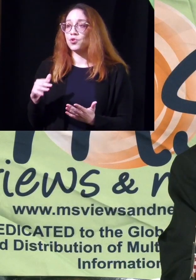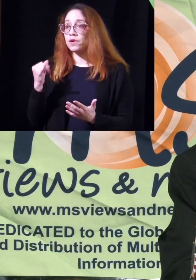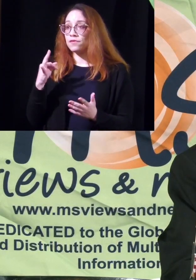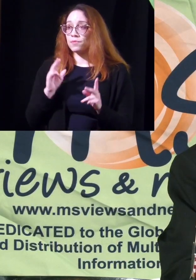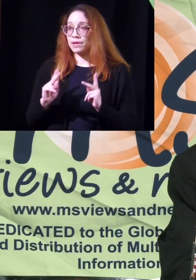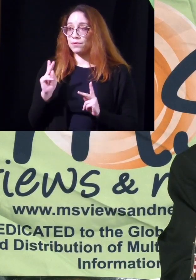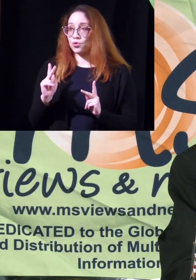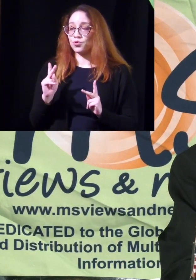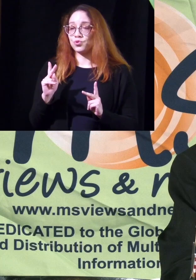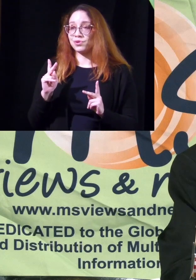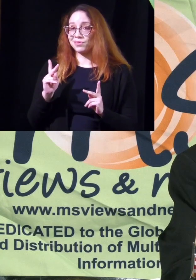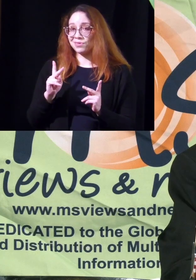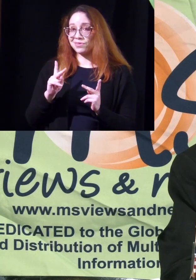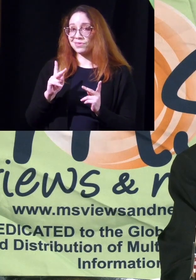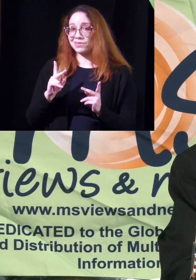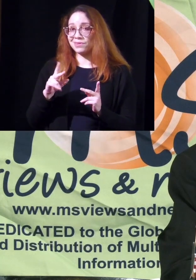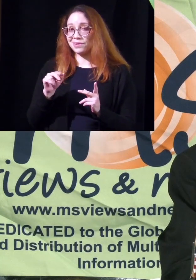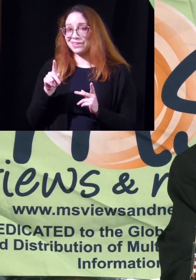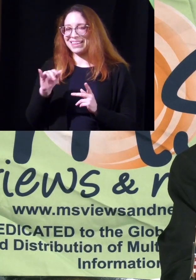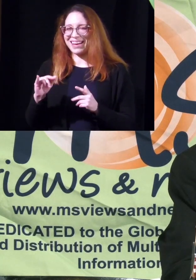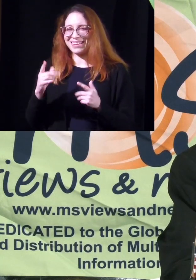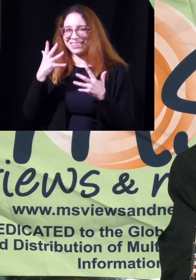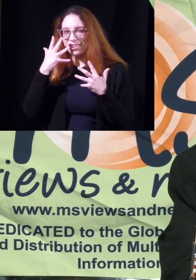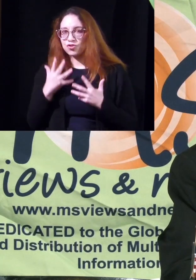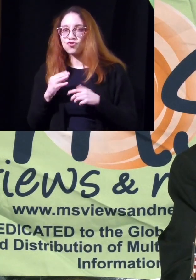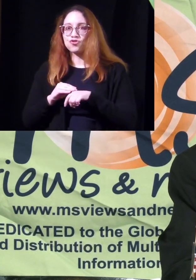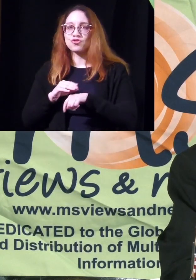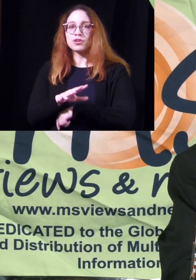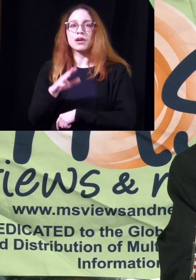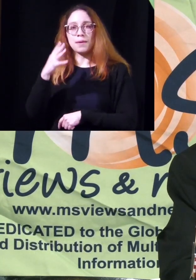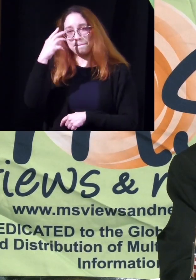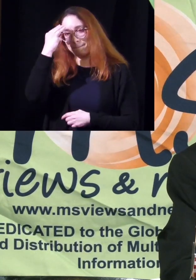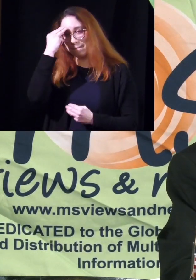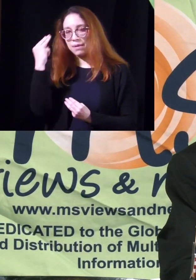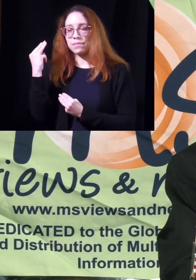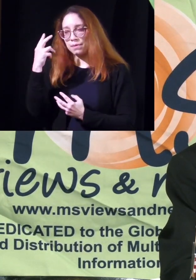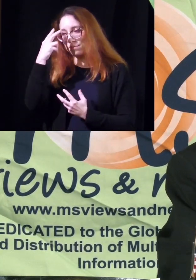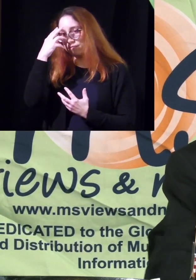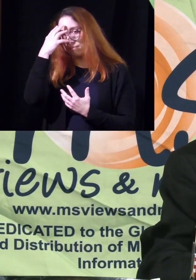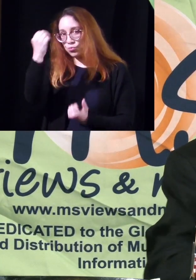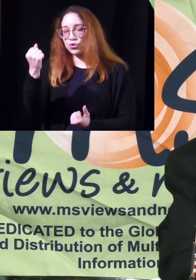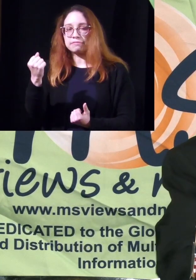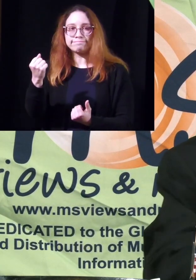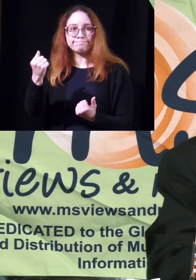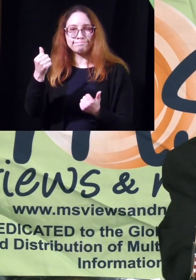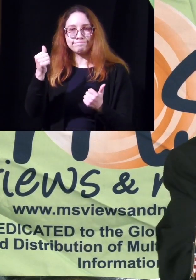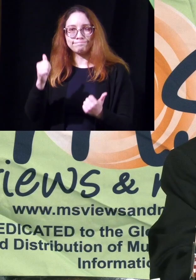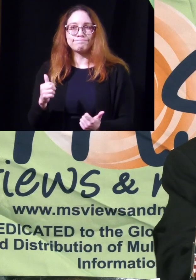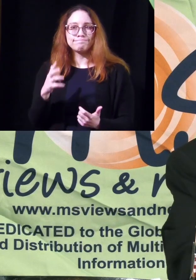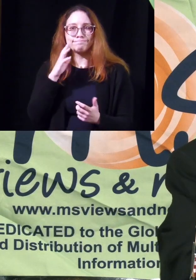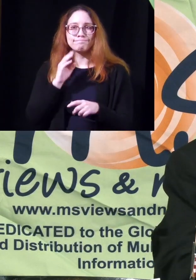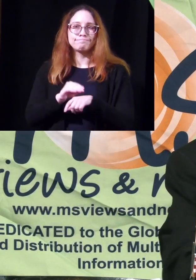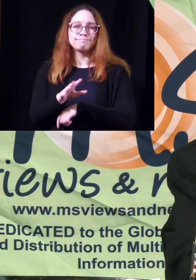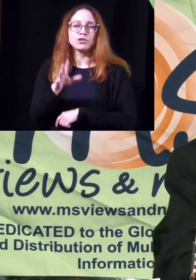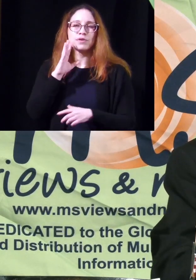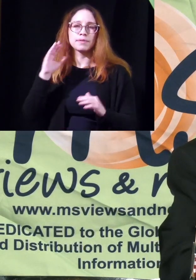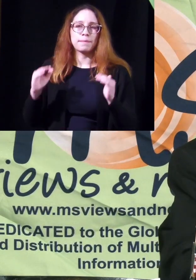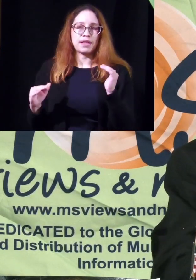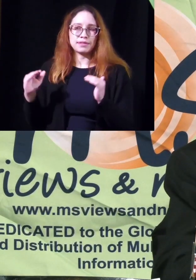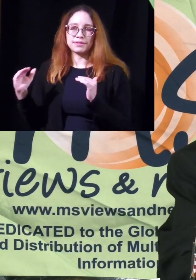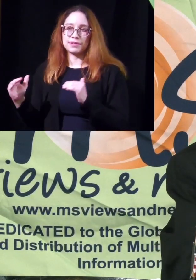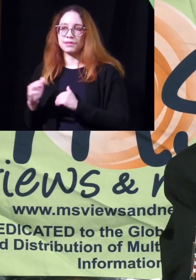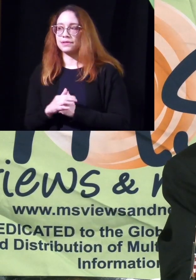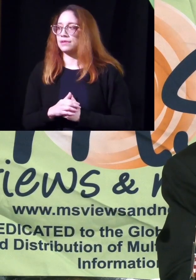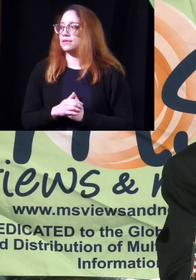people take some of these antidepressants for a long time, it can affect their memory. It can have long-term effects on memory. So again, we have to balance everything up.